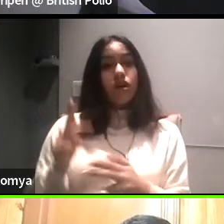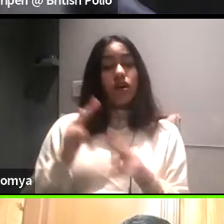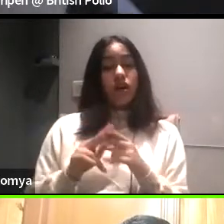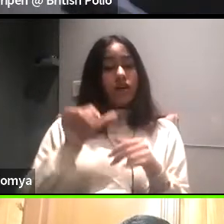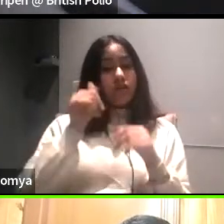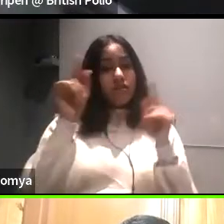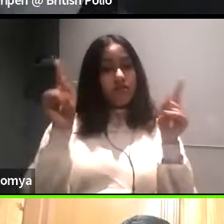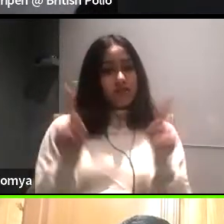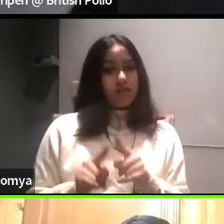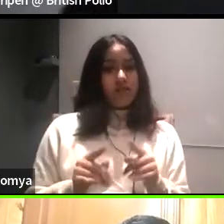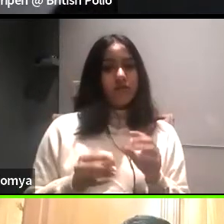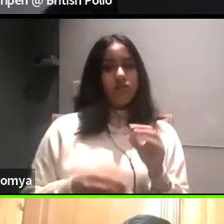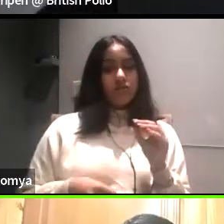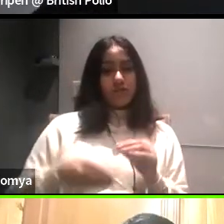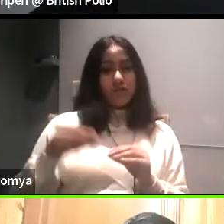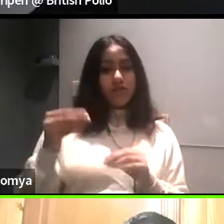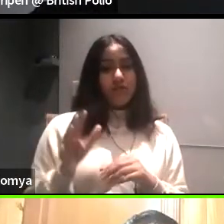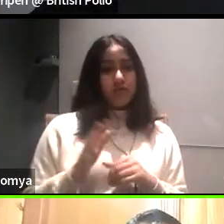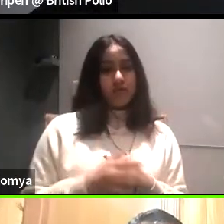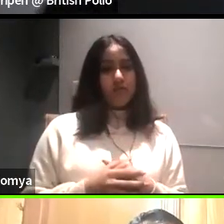we are seeing more